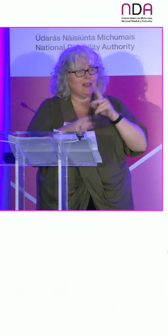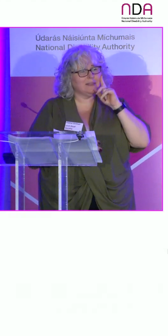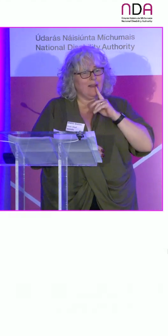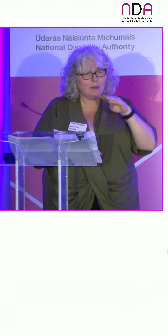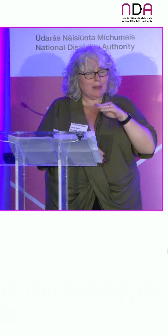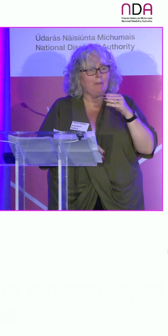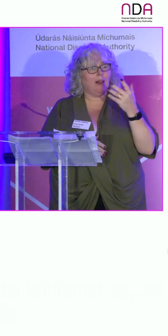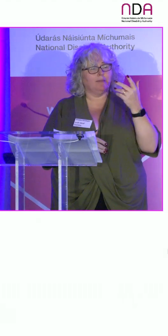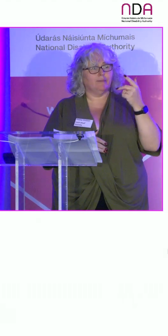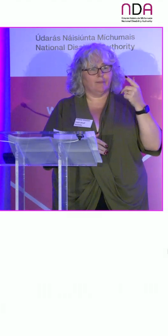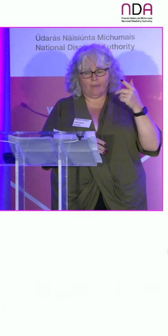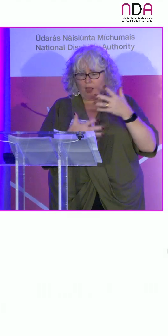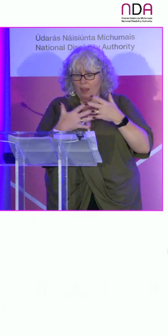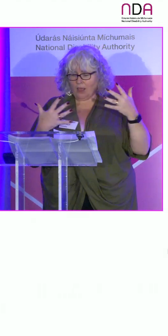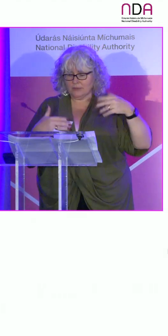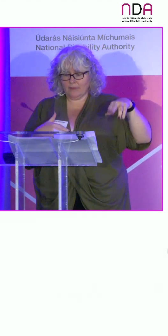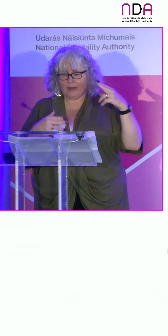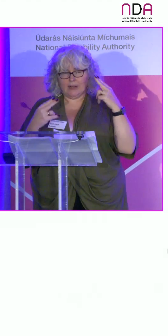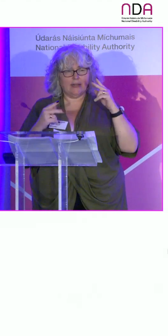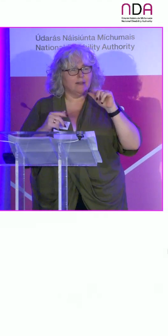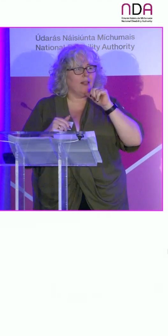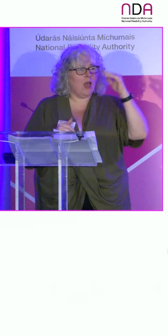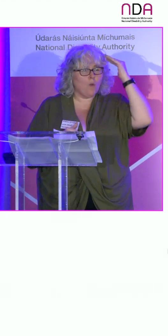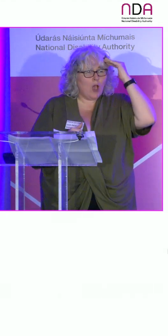Training, consultation with deaf people themselves,